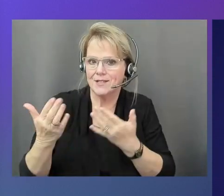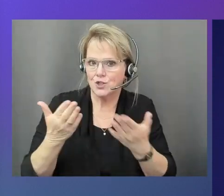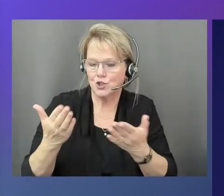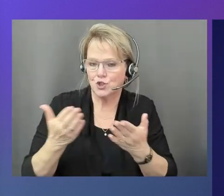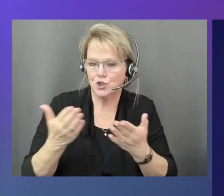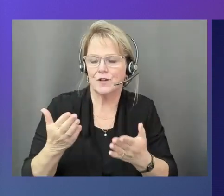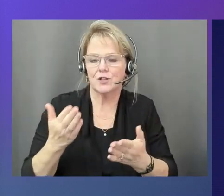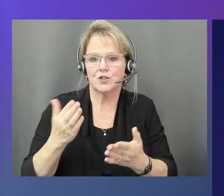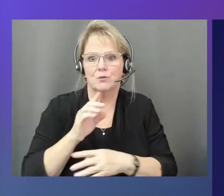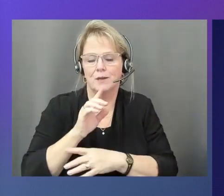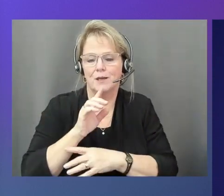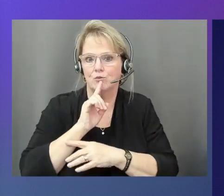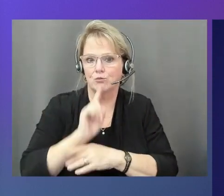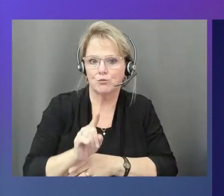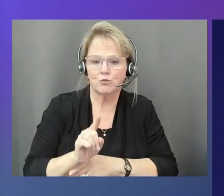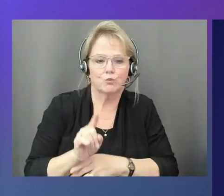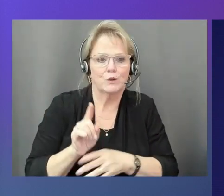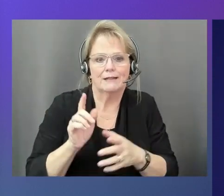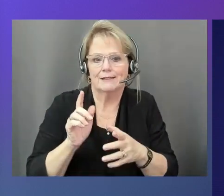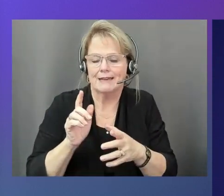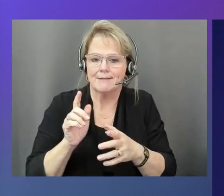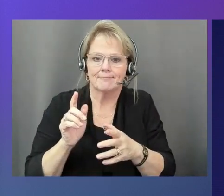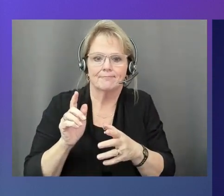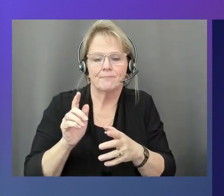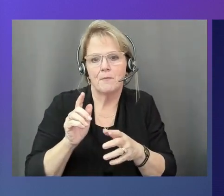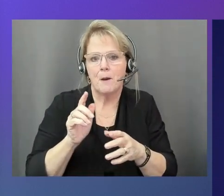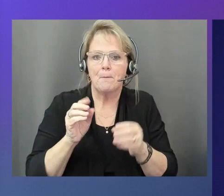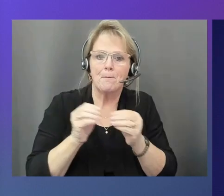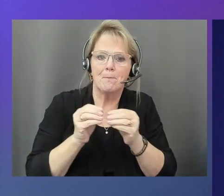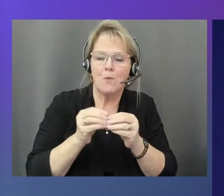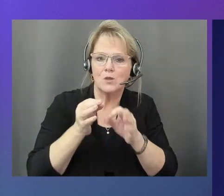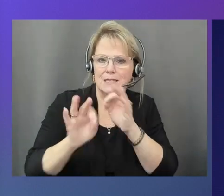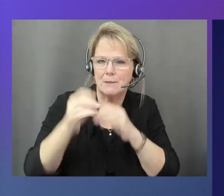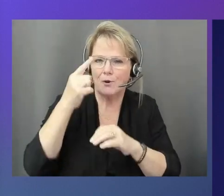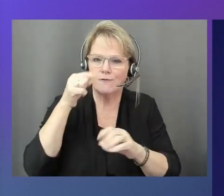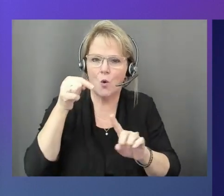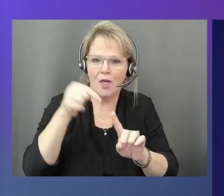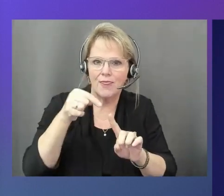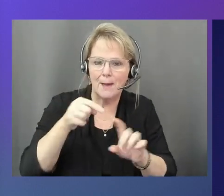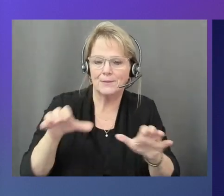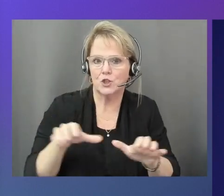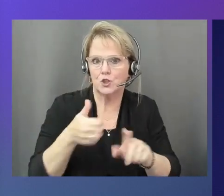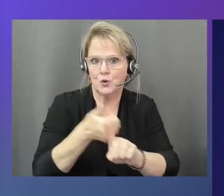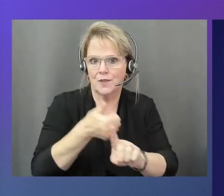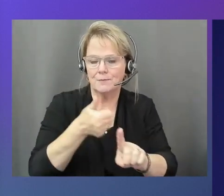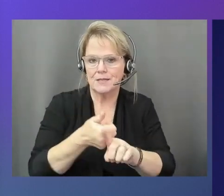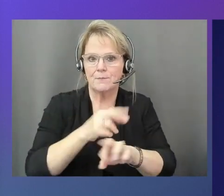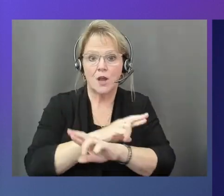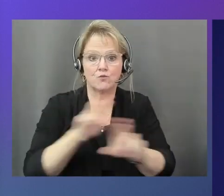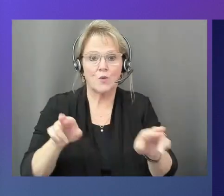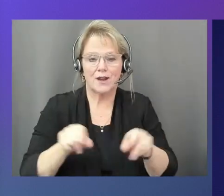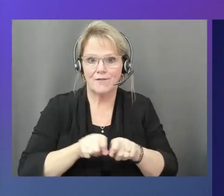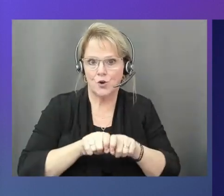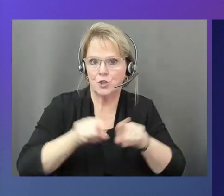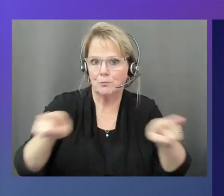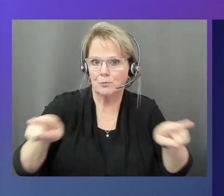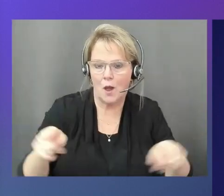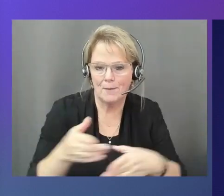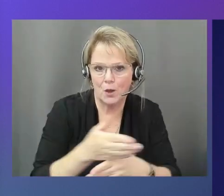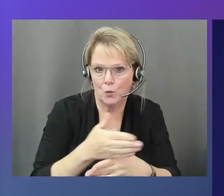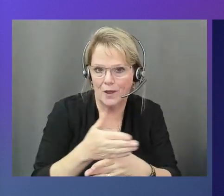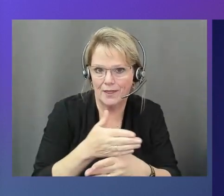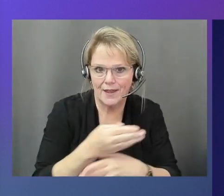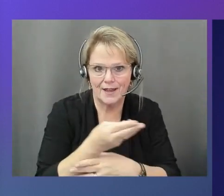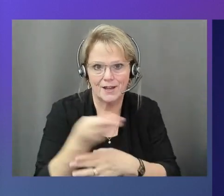is auto-configured when they power on the hardware at their location and ready for deployment within minutes or a few hours, depending on the size